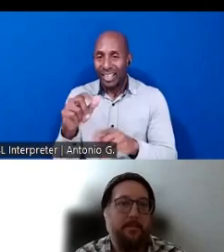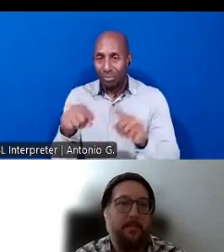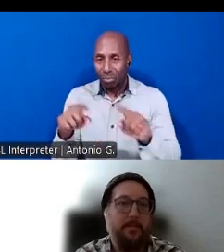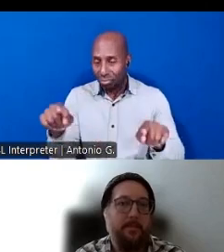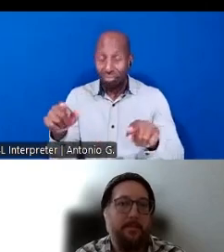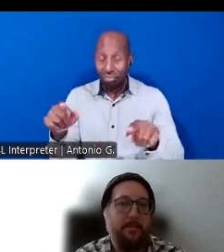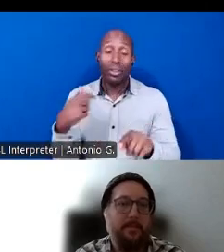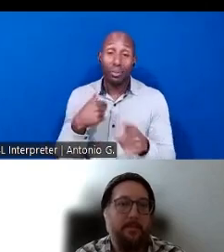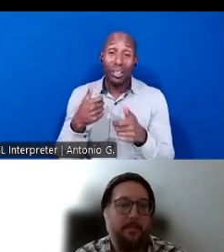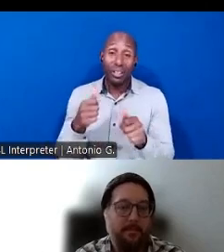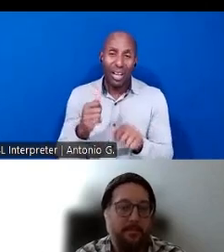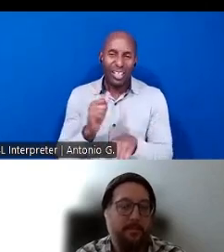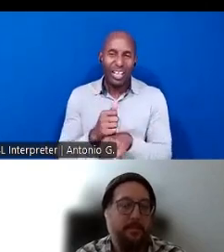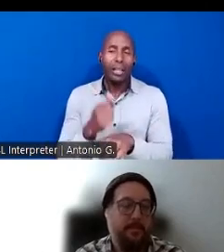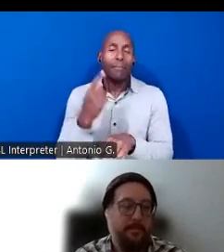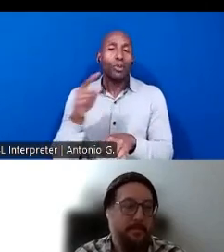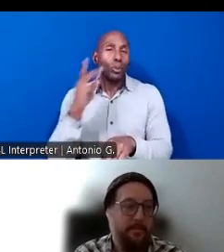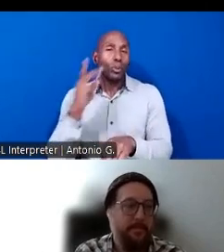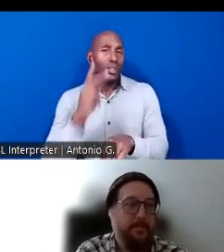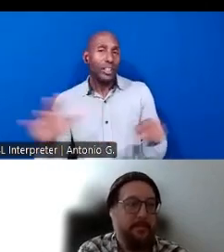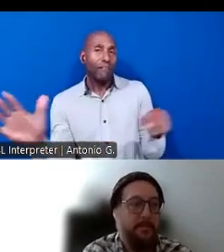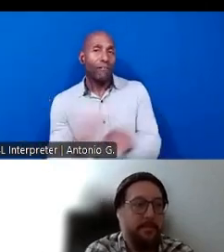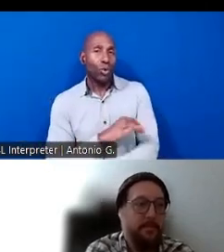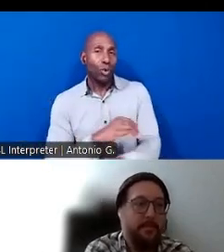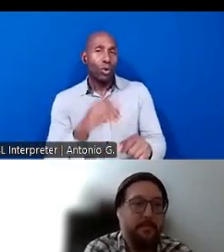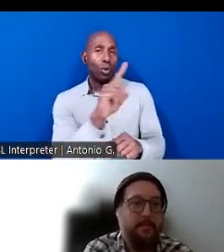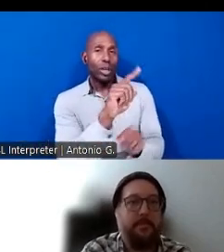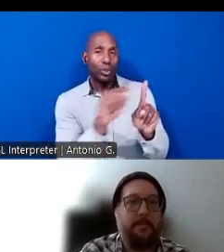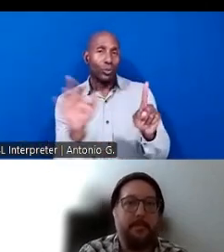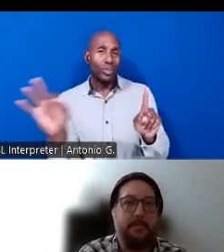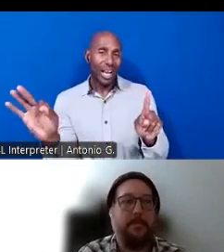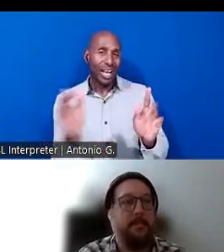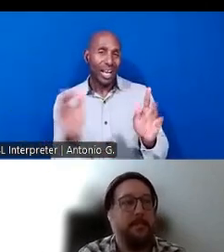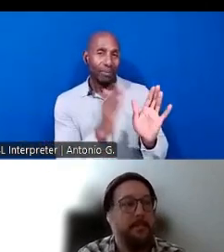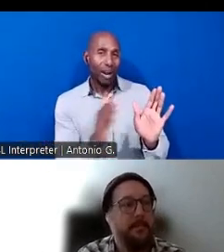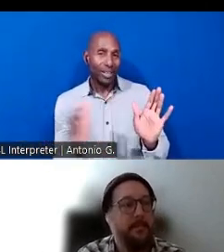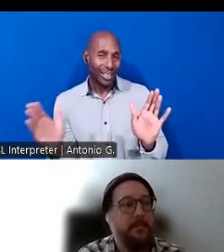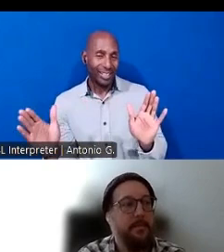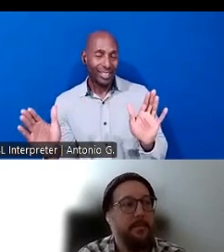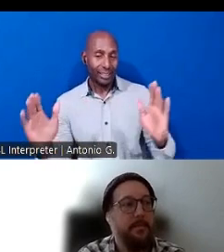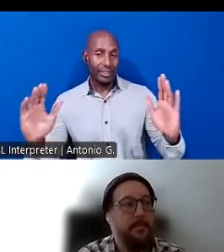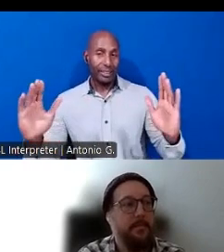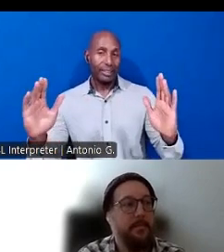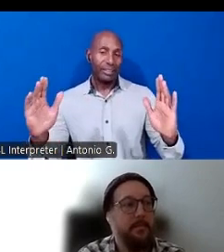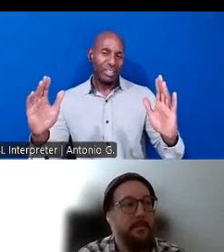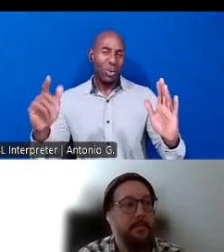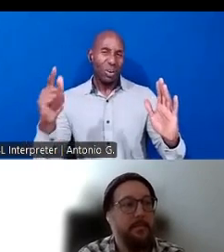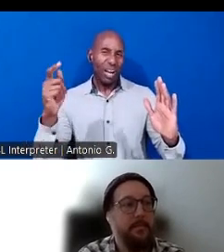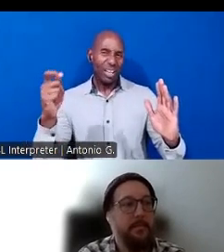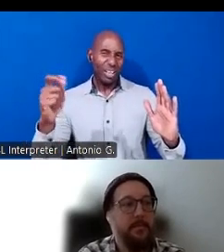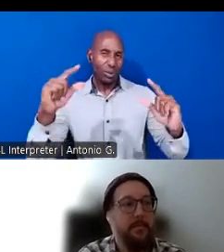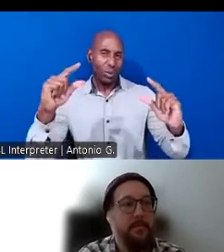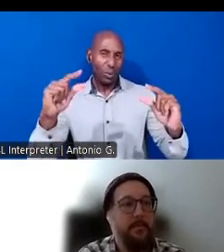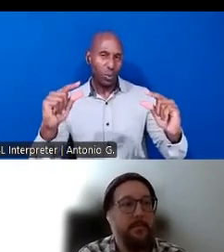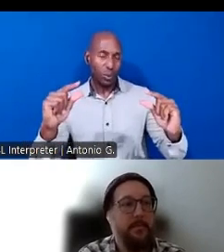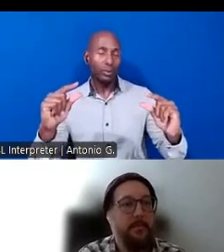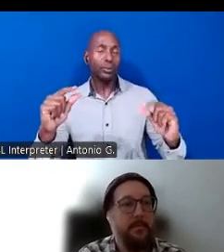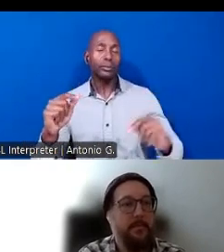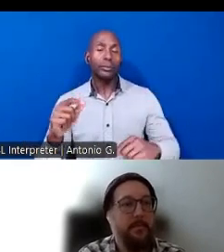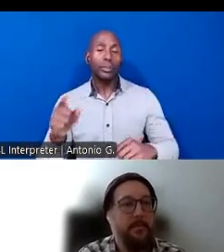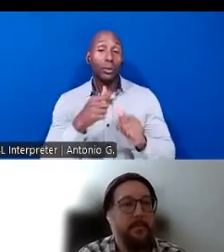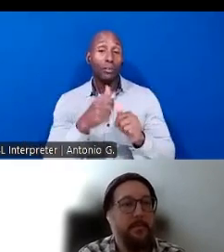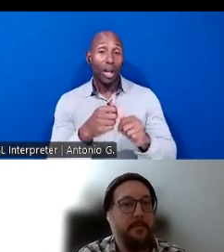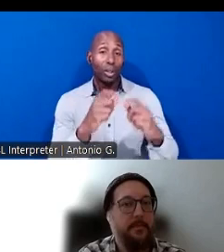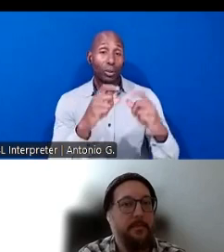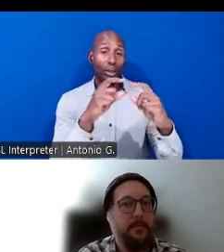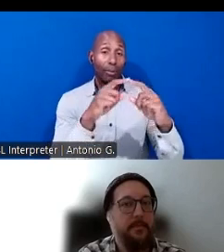the whole calculator, steps 1 through 9, and you would follow those boxes and enter the data